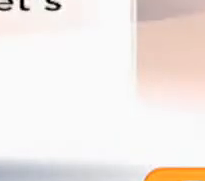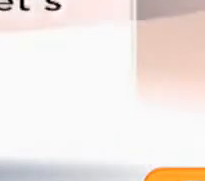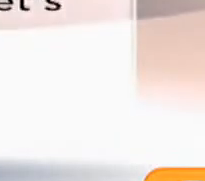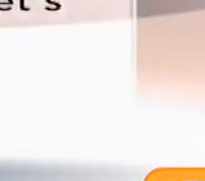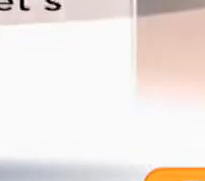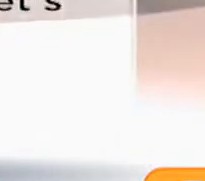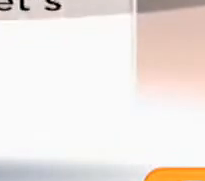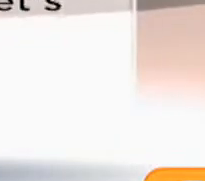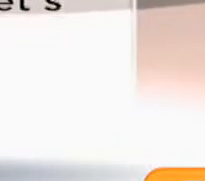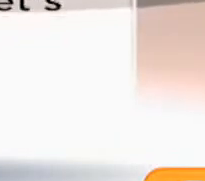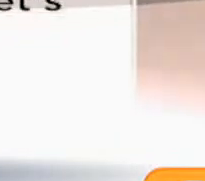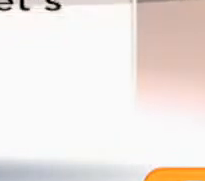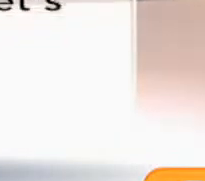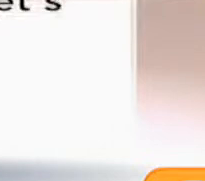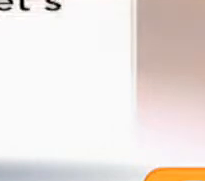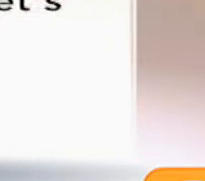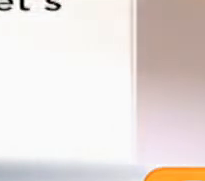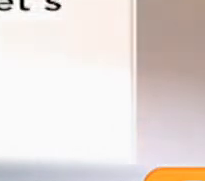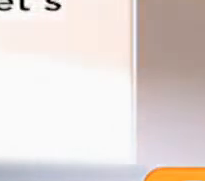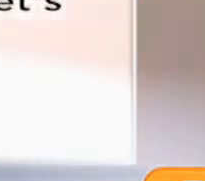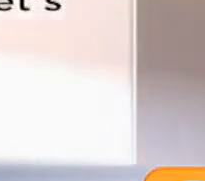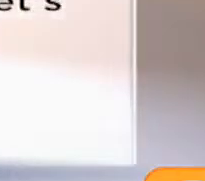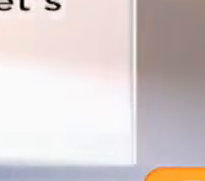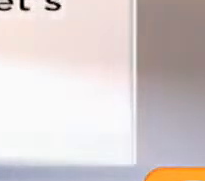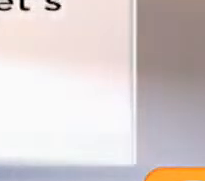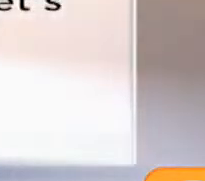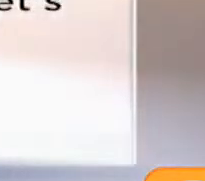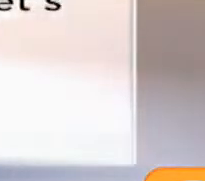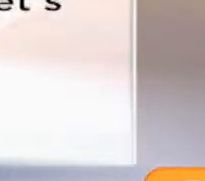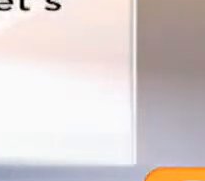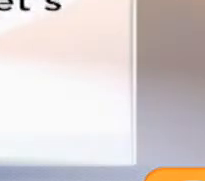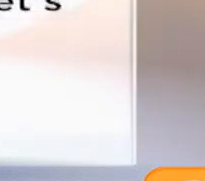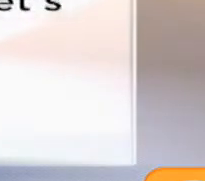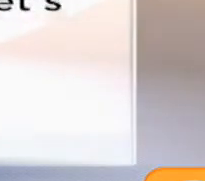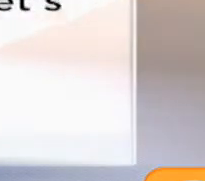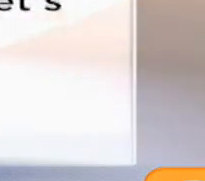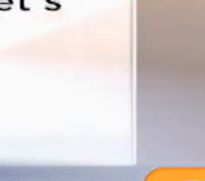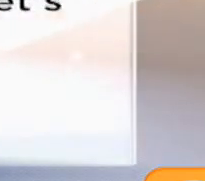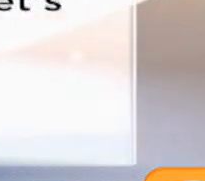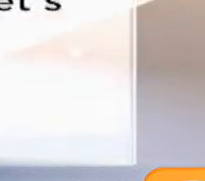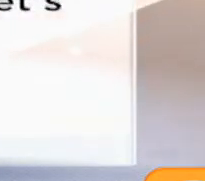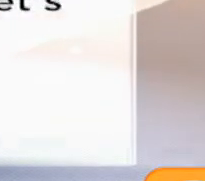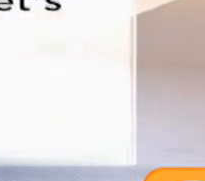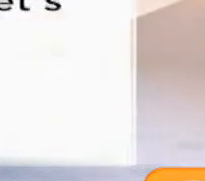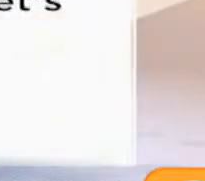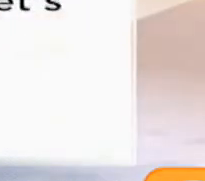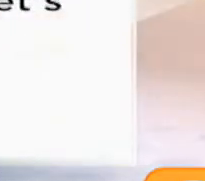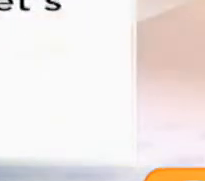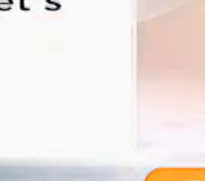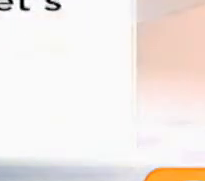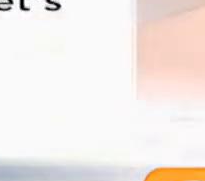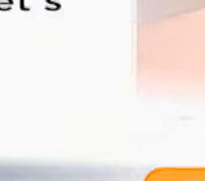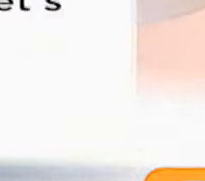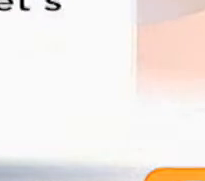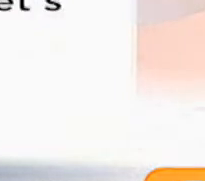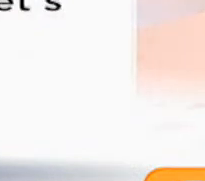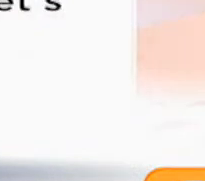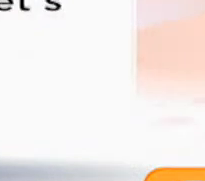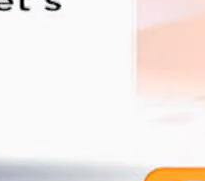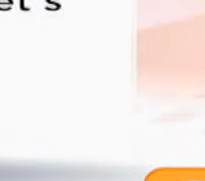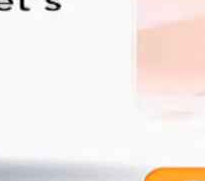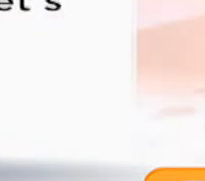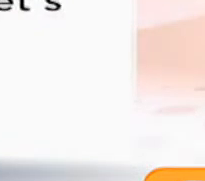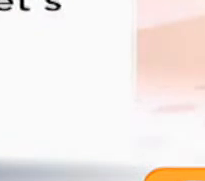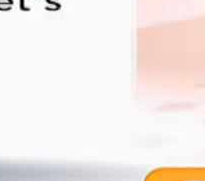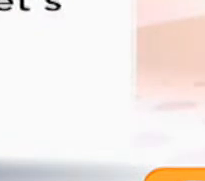really pressed for time here. Mutai Obed says CBC isn't bad, but it needs some view amendments to be fully accepted. Otherwise, it's a burden to the parents. It